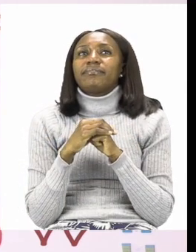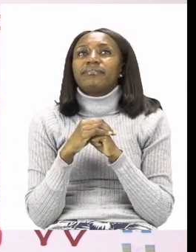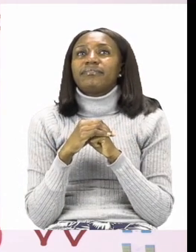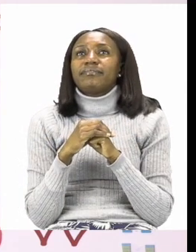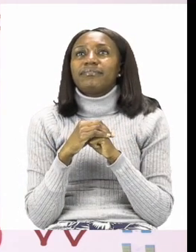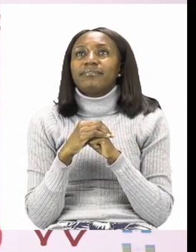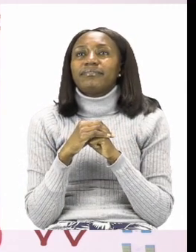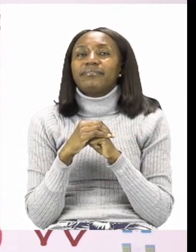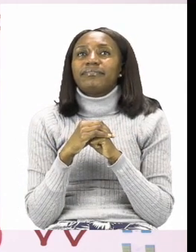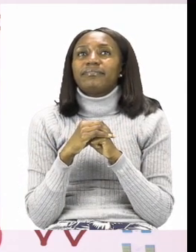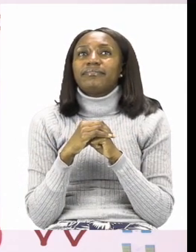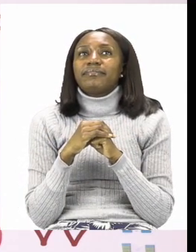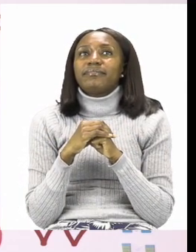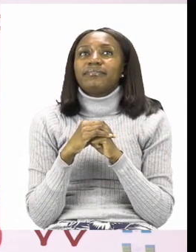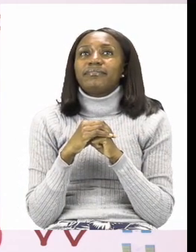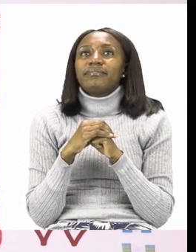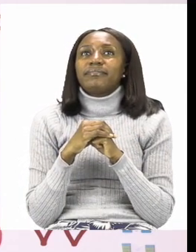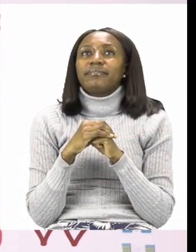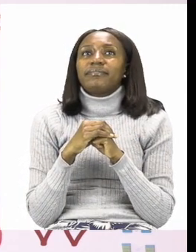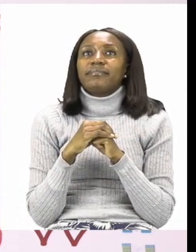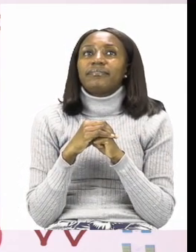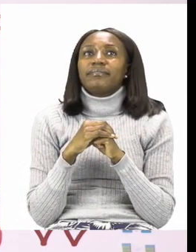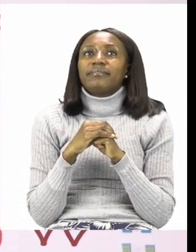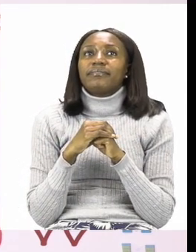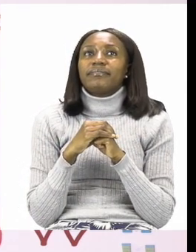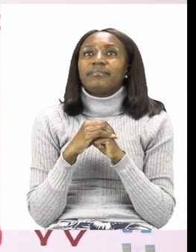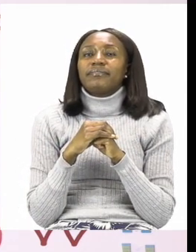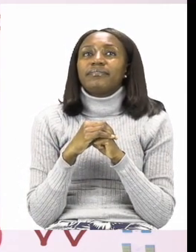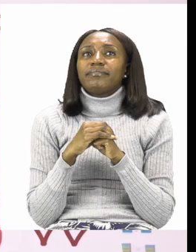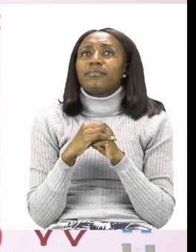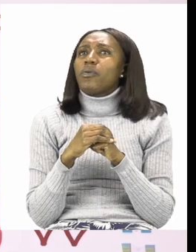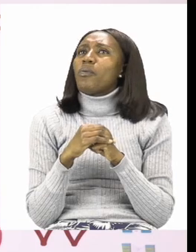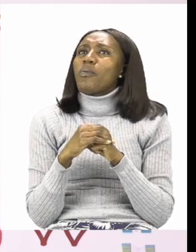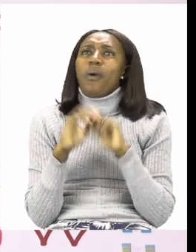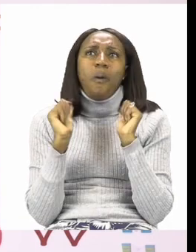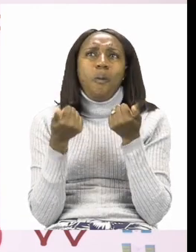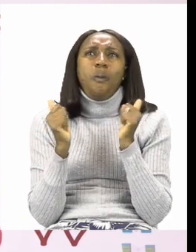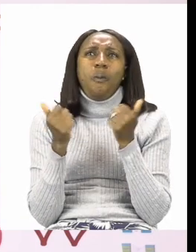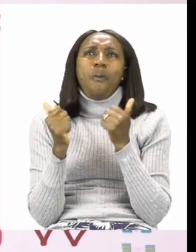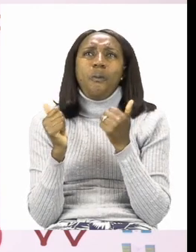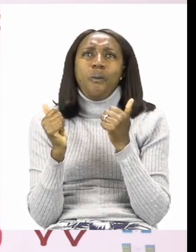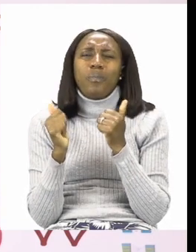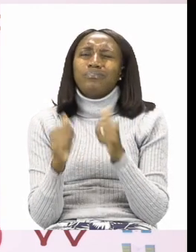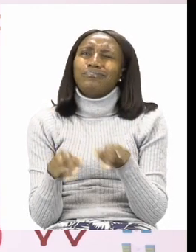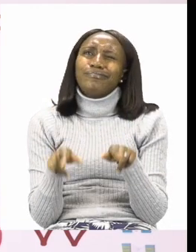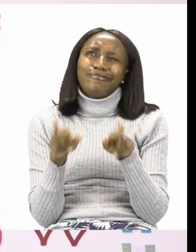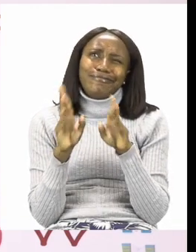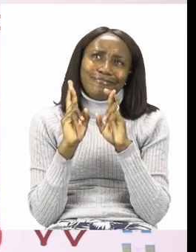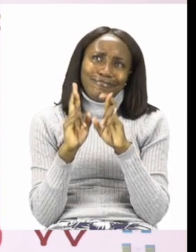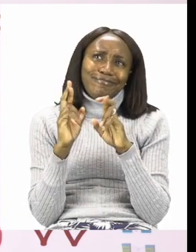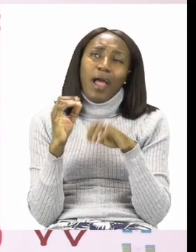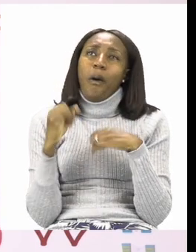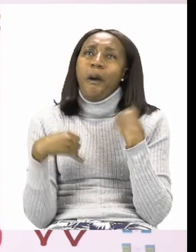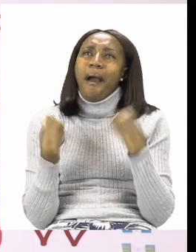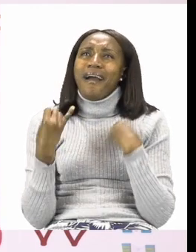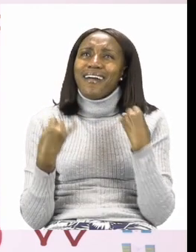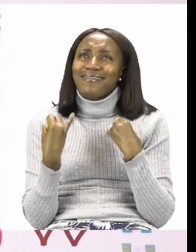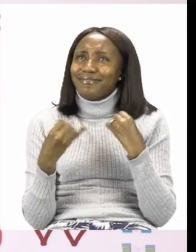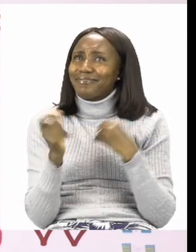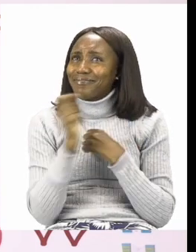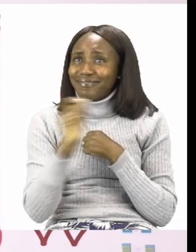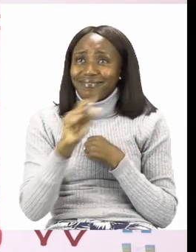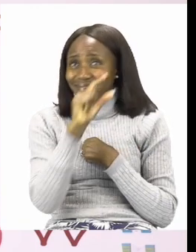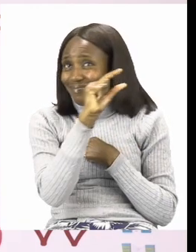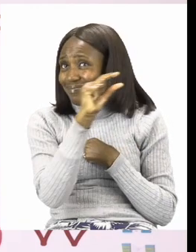creative writing. Great job, everyone. I hope that you will enjoy writing your